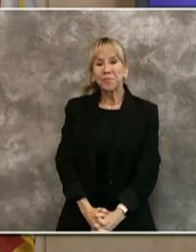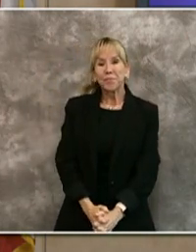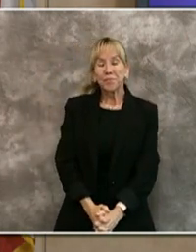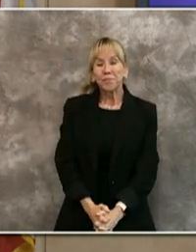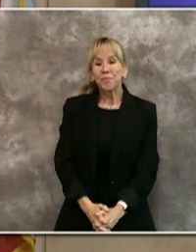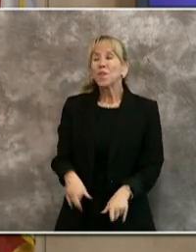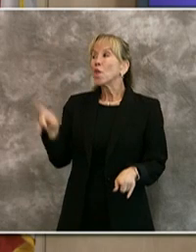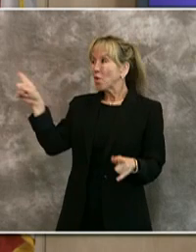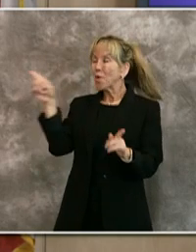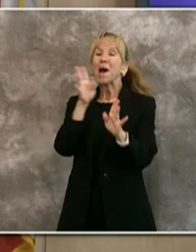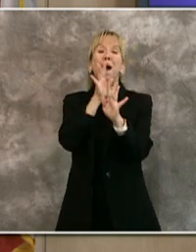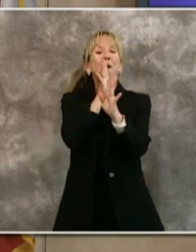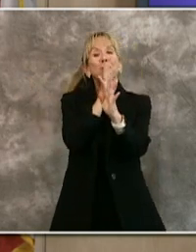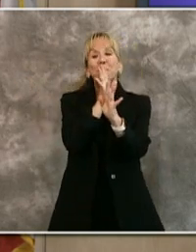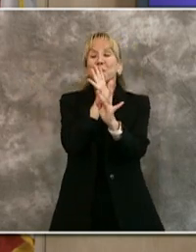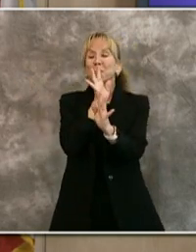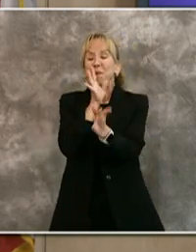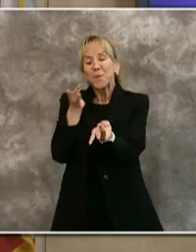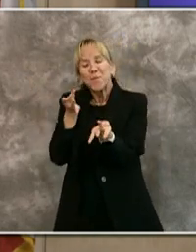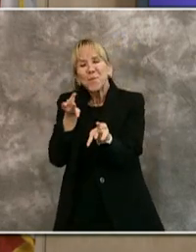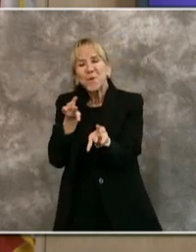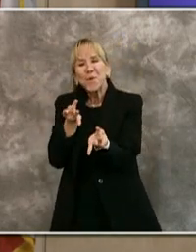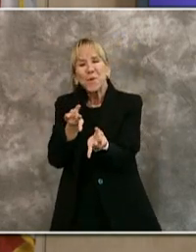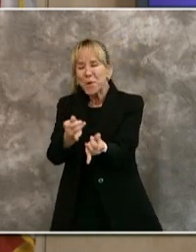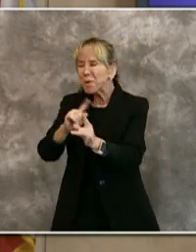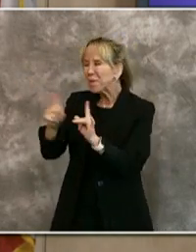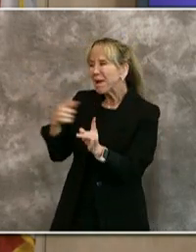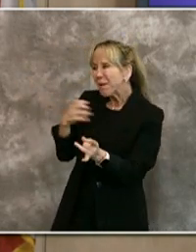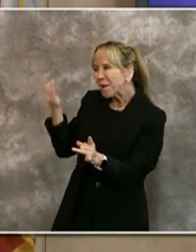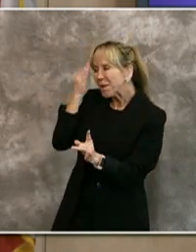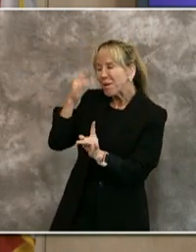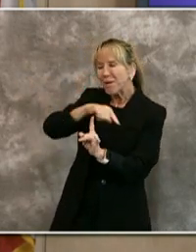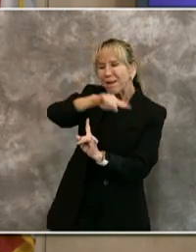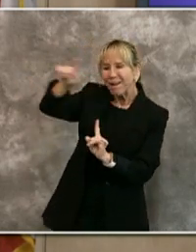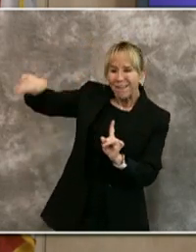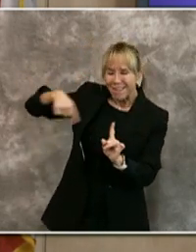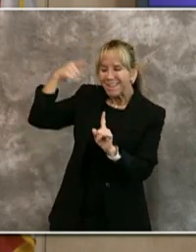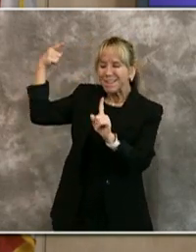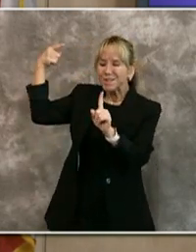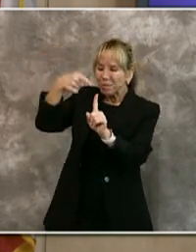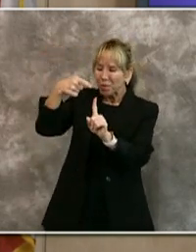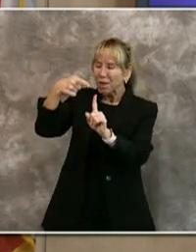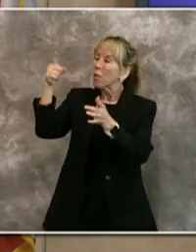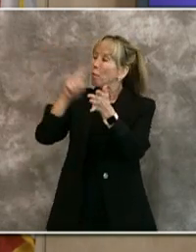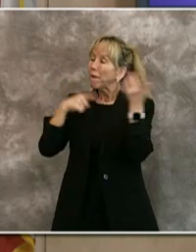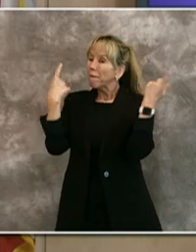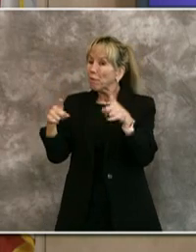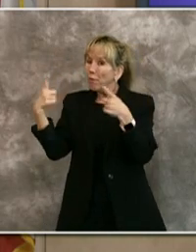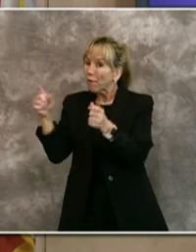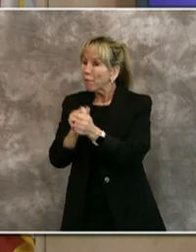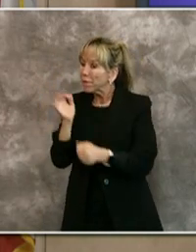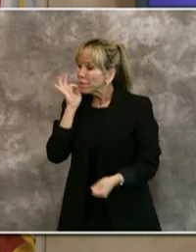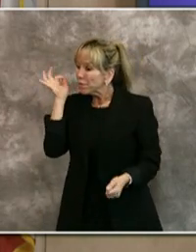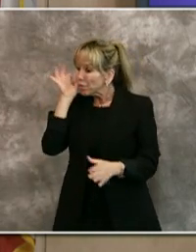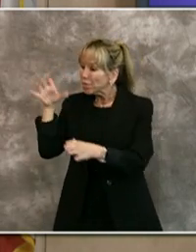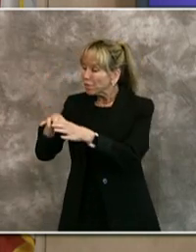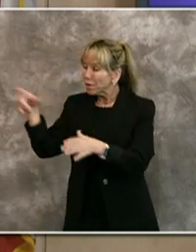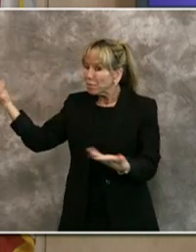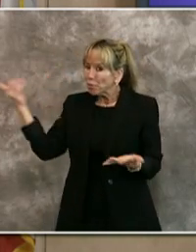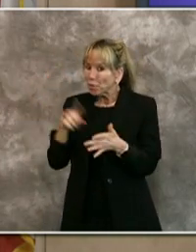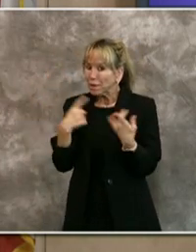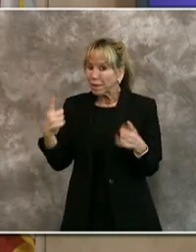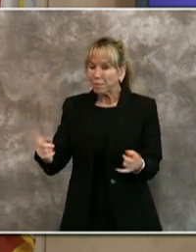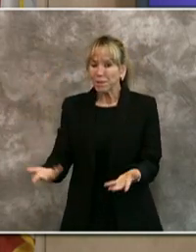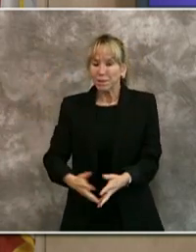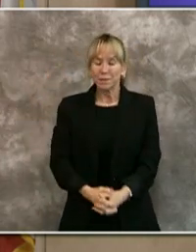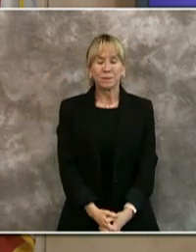You've articulated everything so well, but can we just go full circle on this? Can you tell me specifically what's going on with the tribes right now?